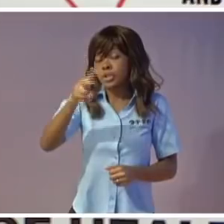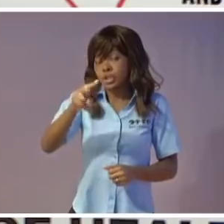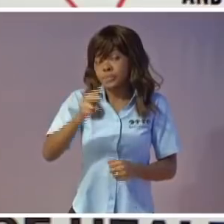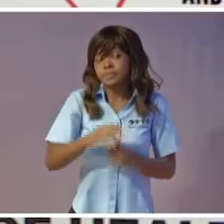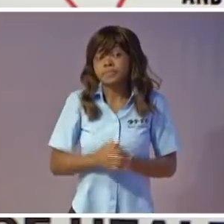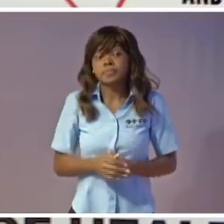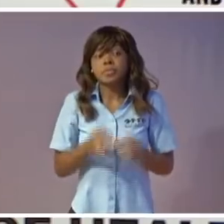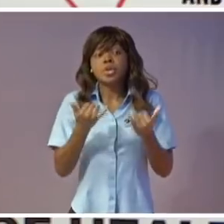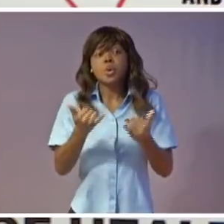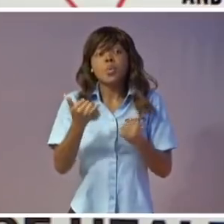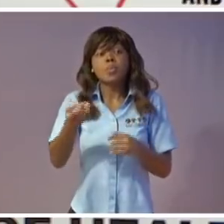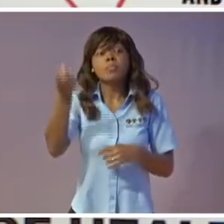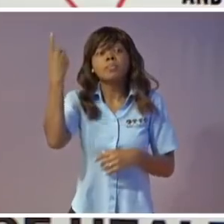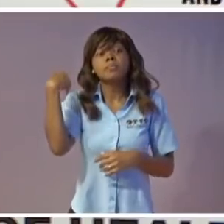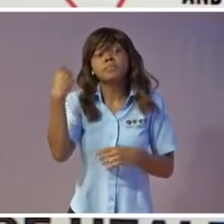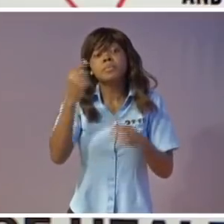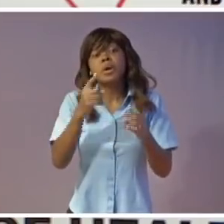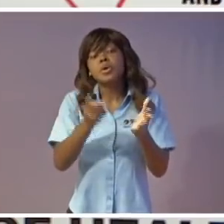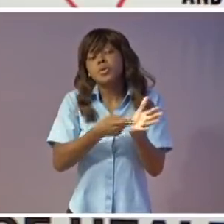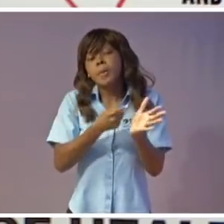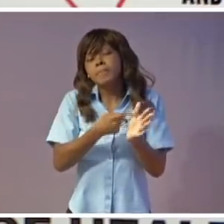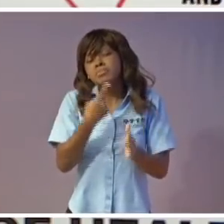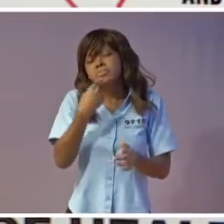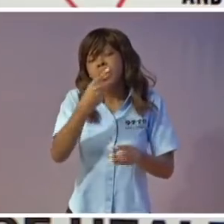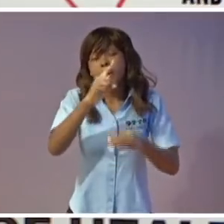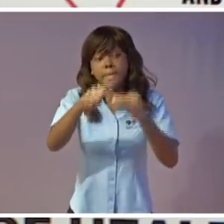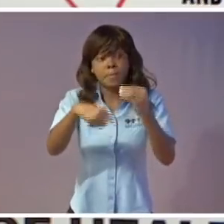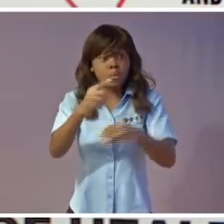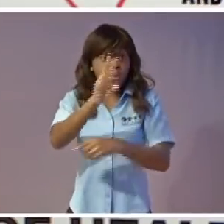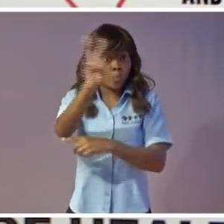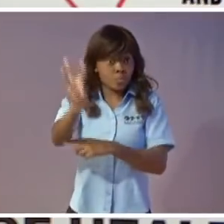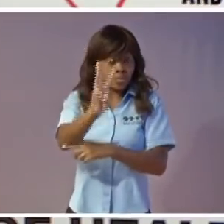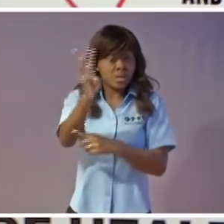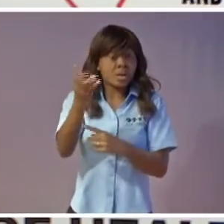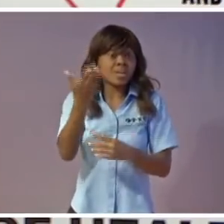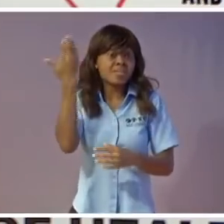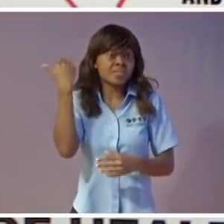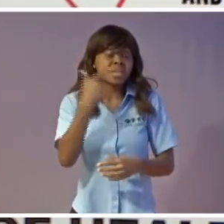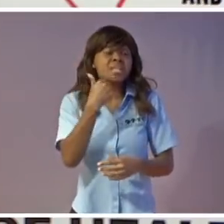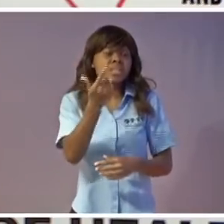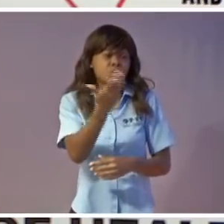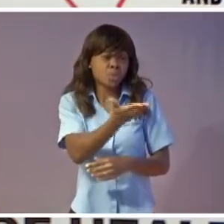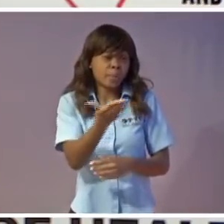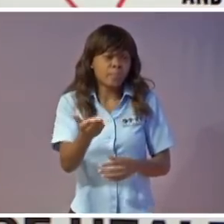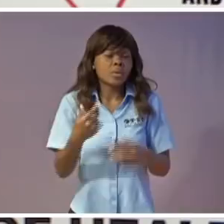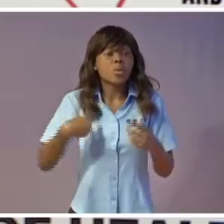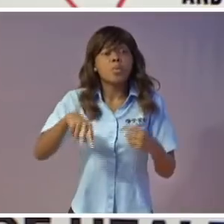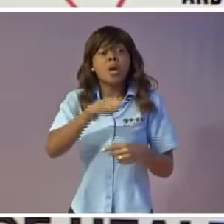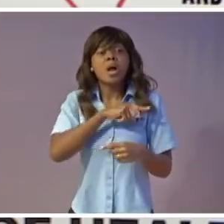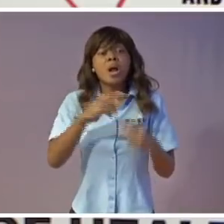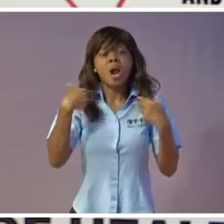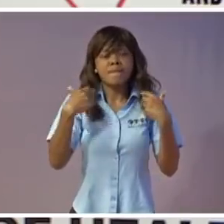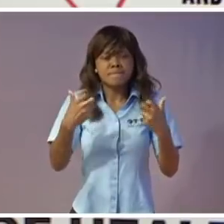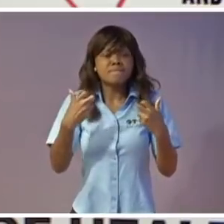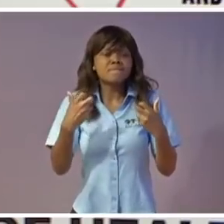is a recalibration of our dashboard and the